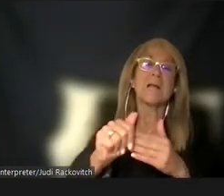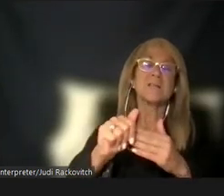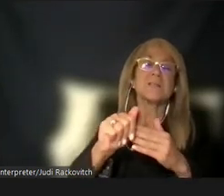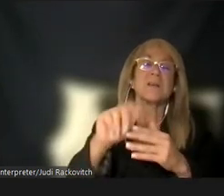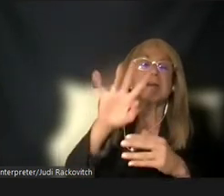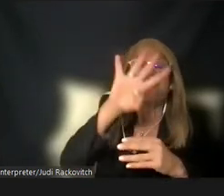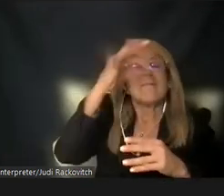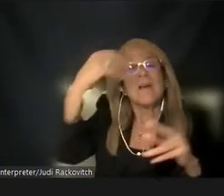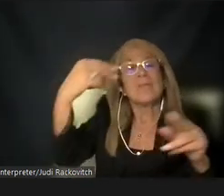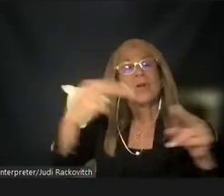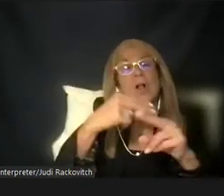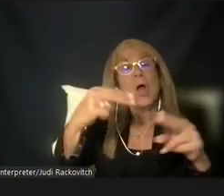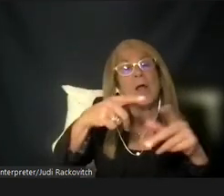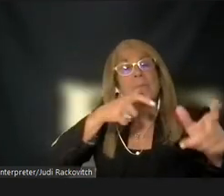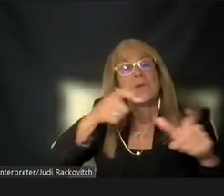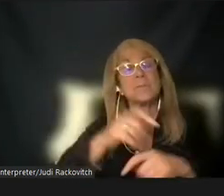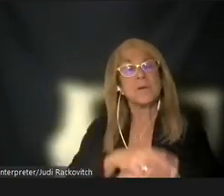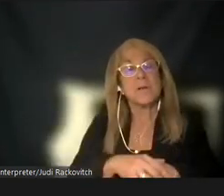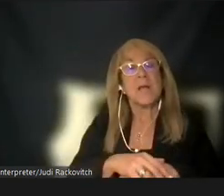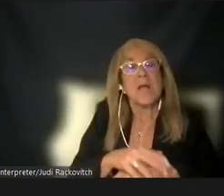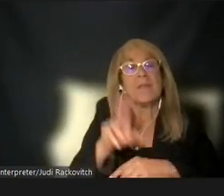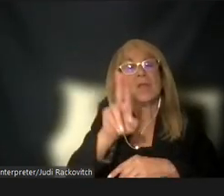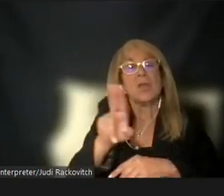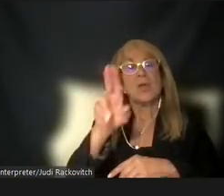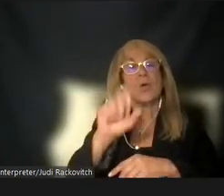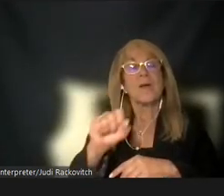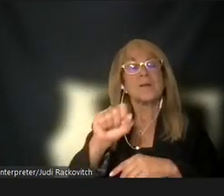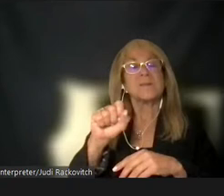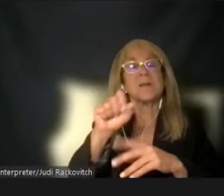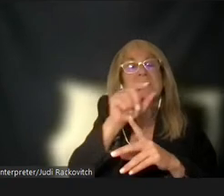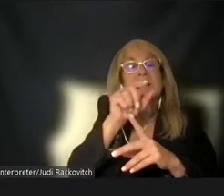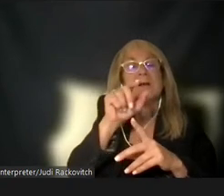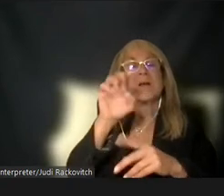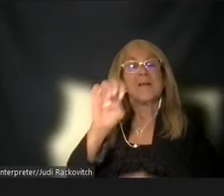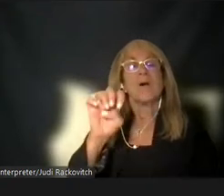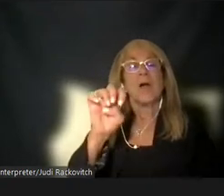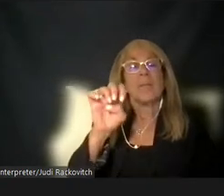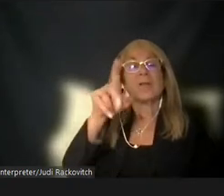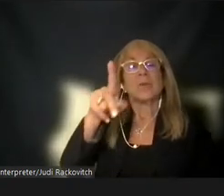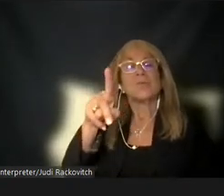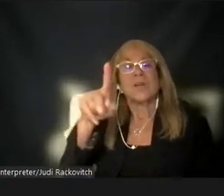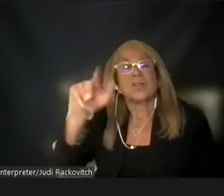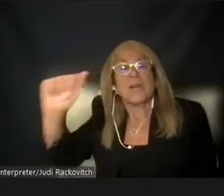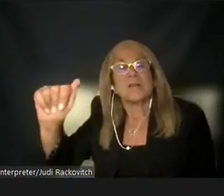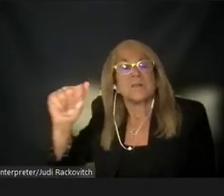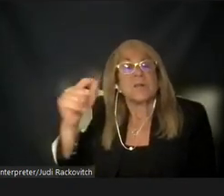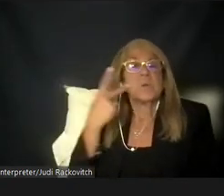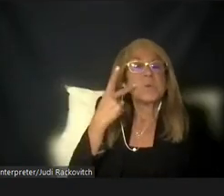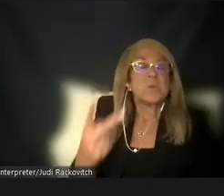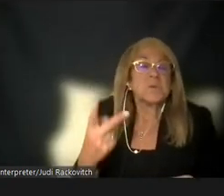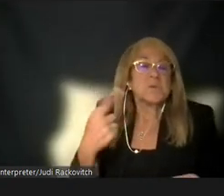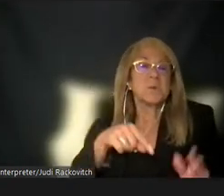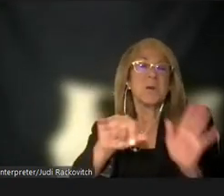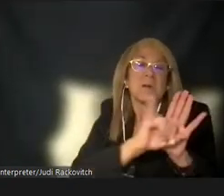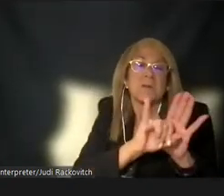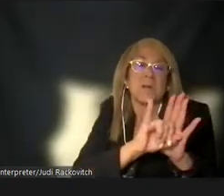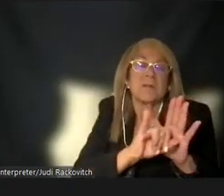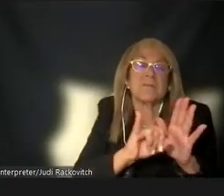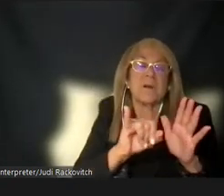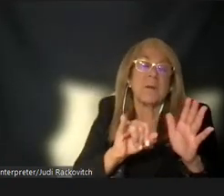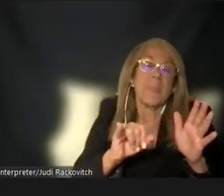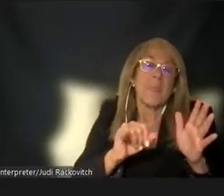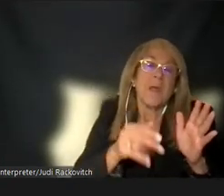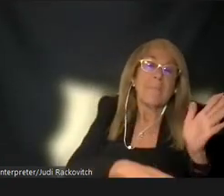and the U.S. Protection Agency. As you can see, we begin by identifying minority and low income for environmental justice